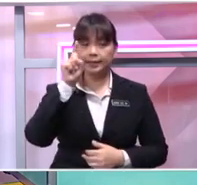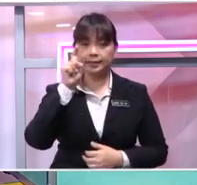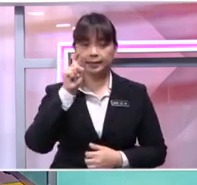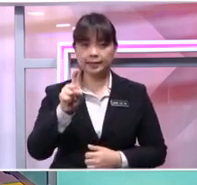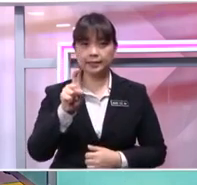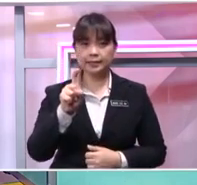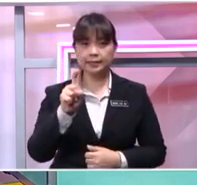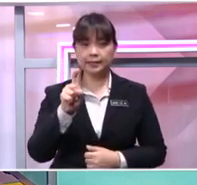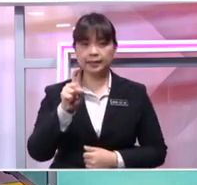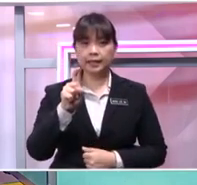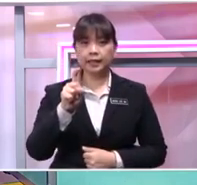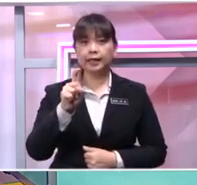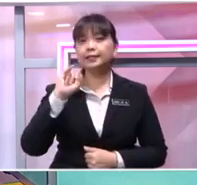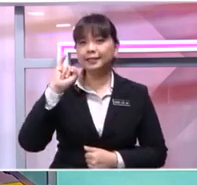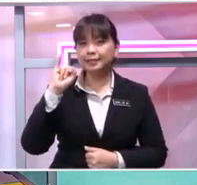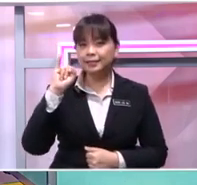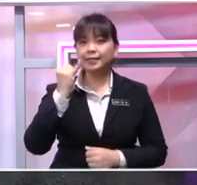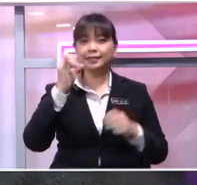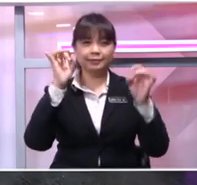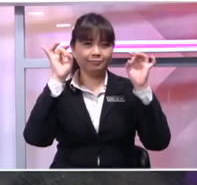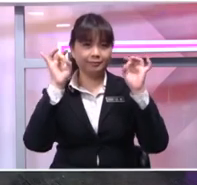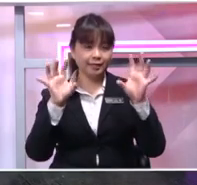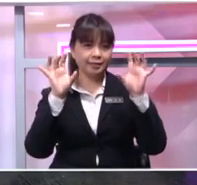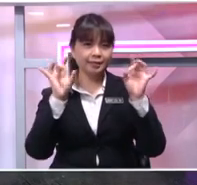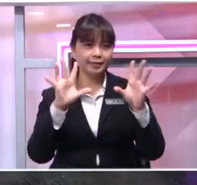It's just a testing. A testing, okay.